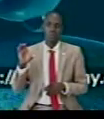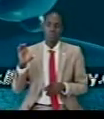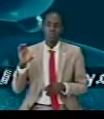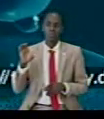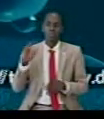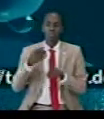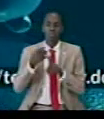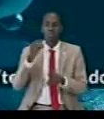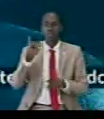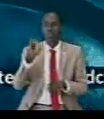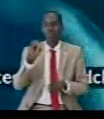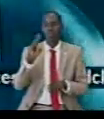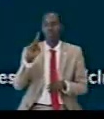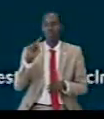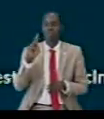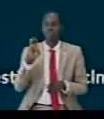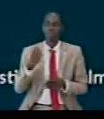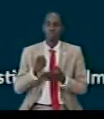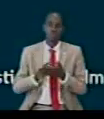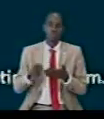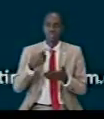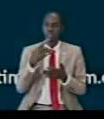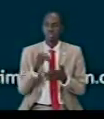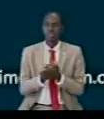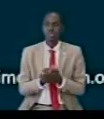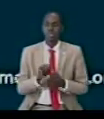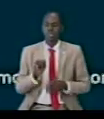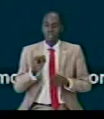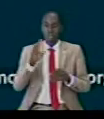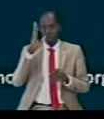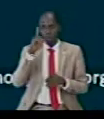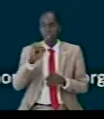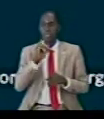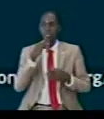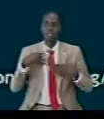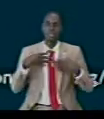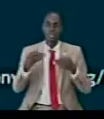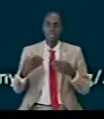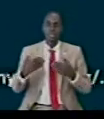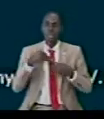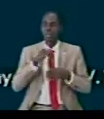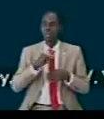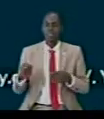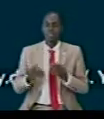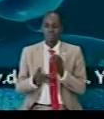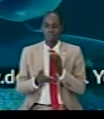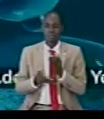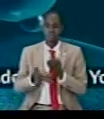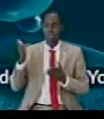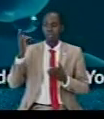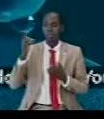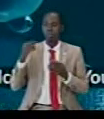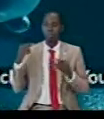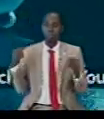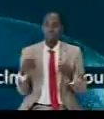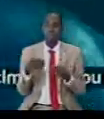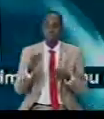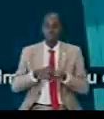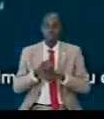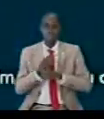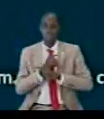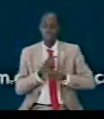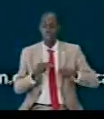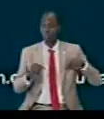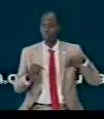wrote, praise the Lord, I am healed. I've had this sharp pain in the left part of my head for some time now and